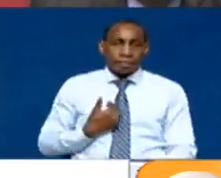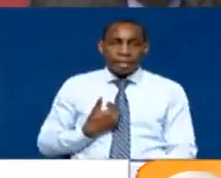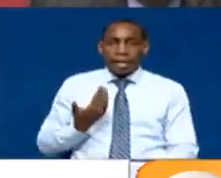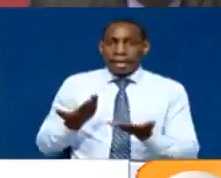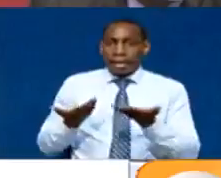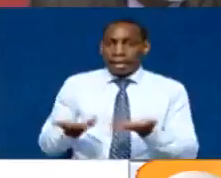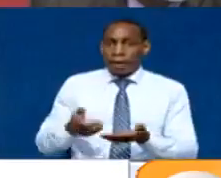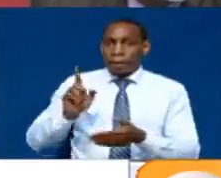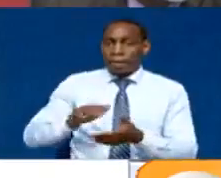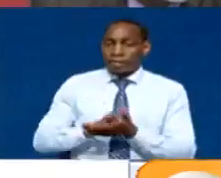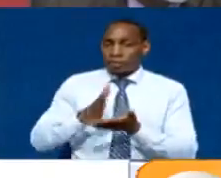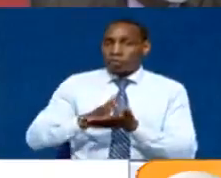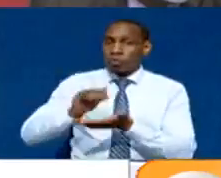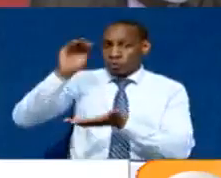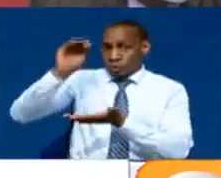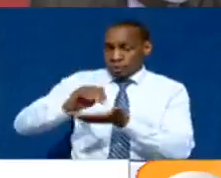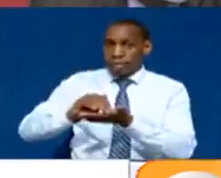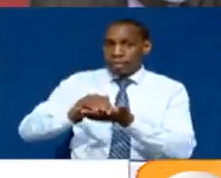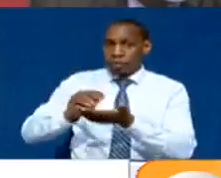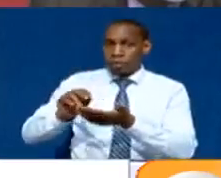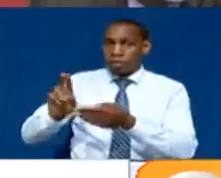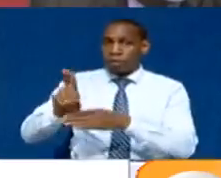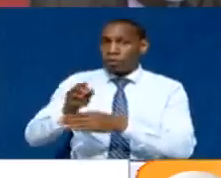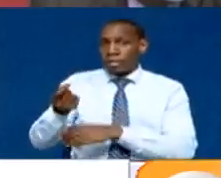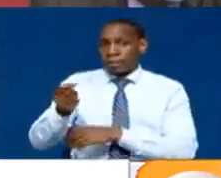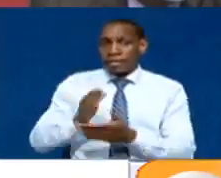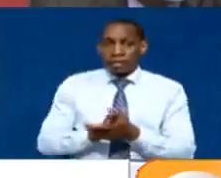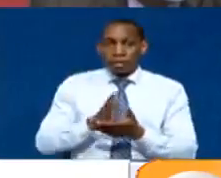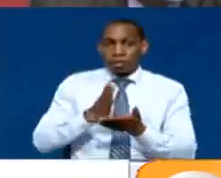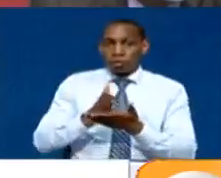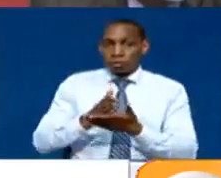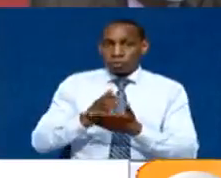have to cut our coat according to our size.